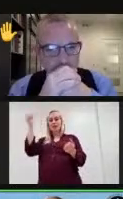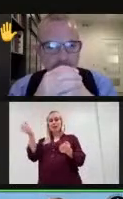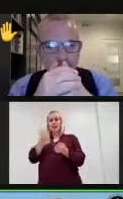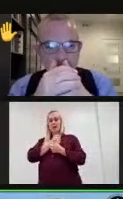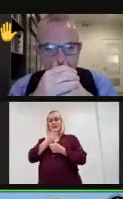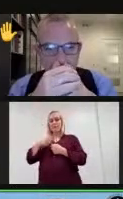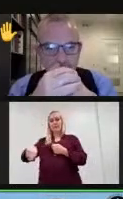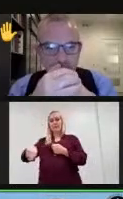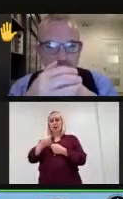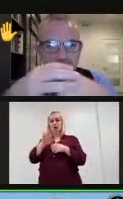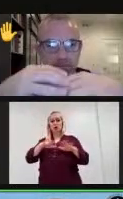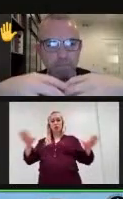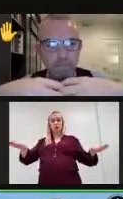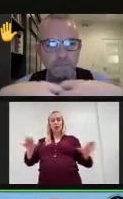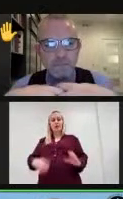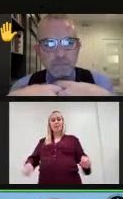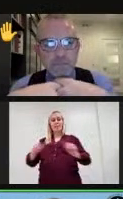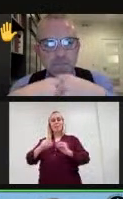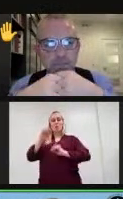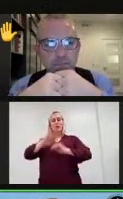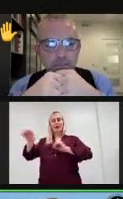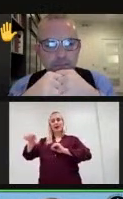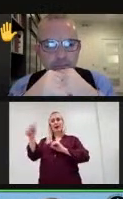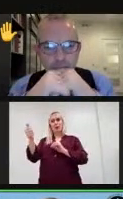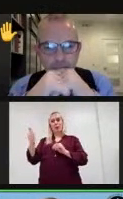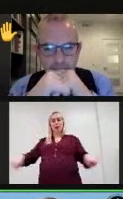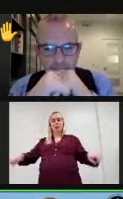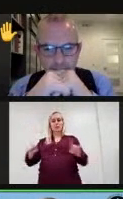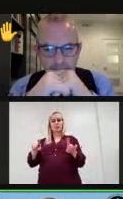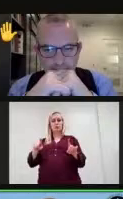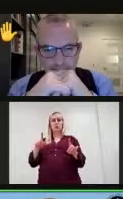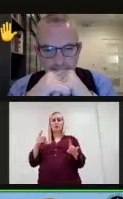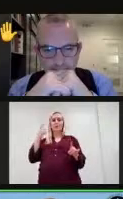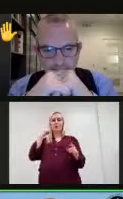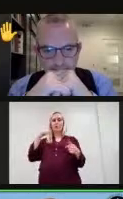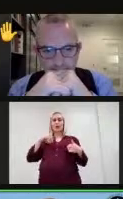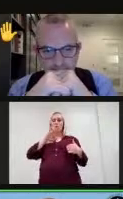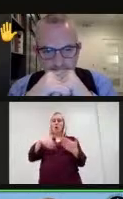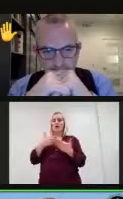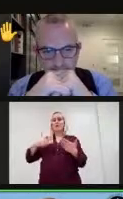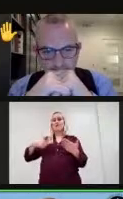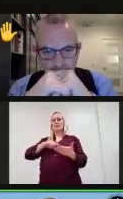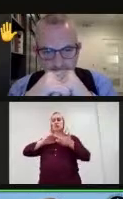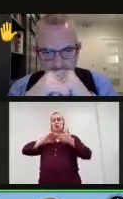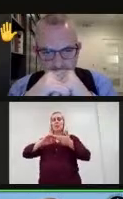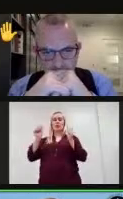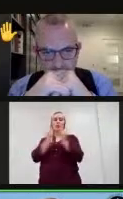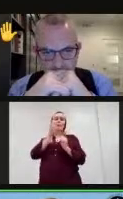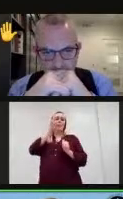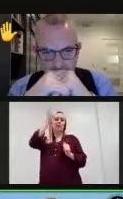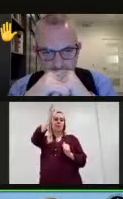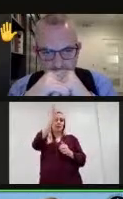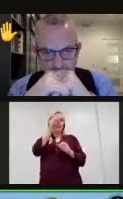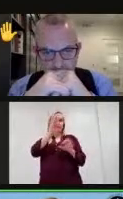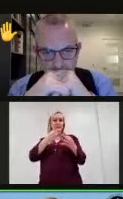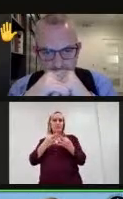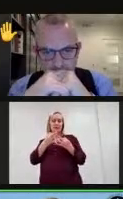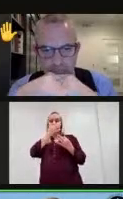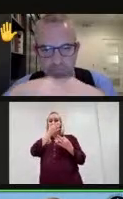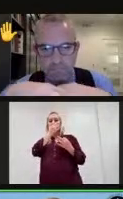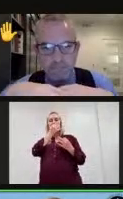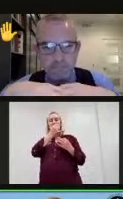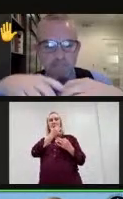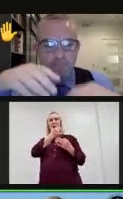can. And to me, all of us are collaborating with parents and families in